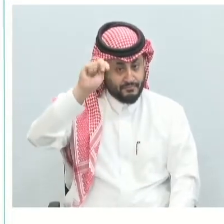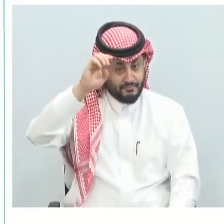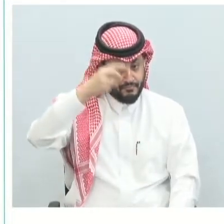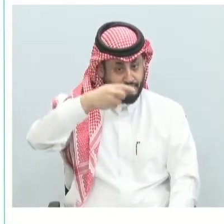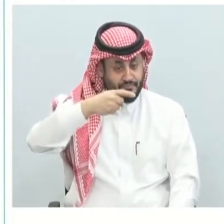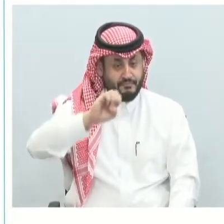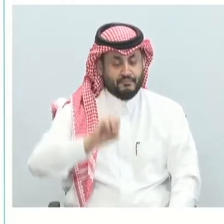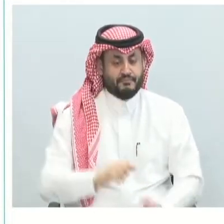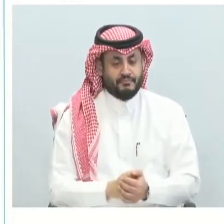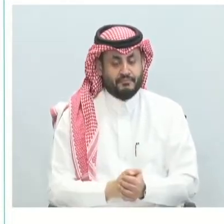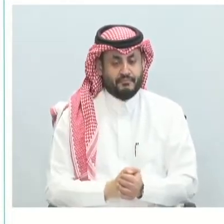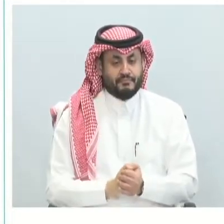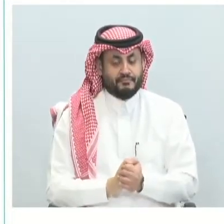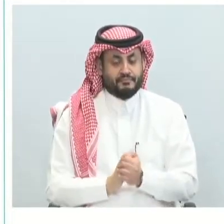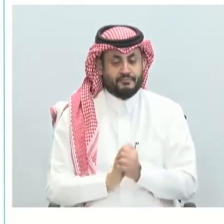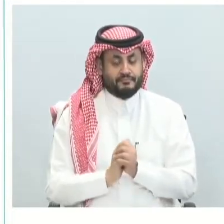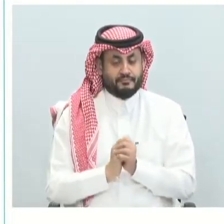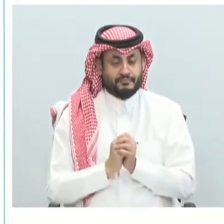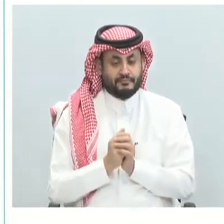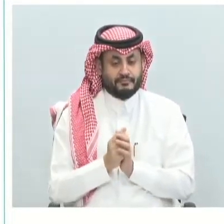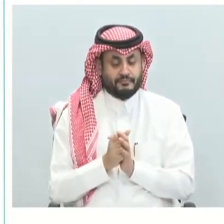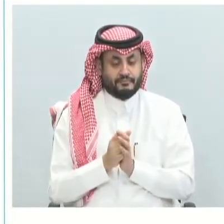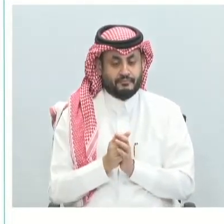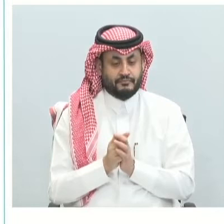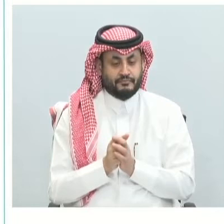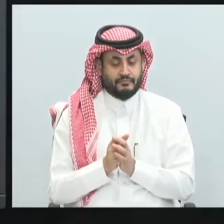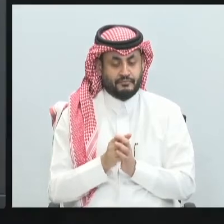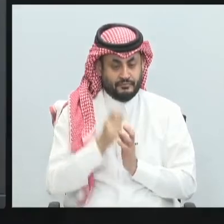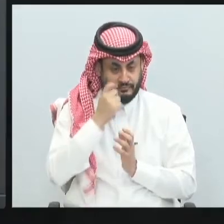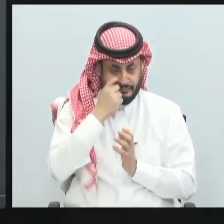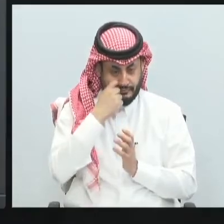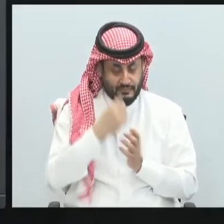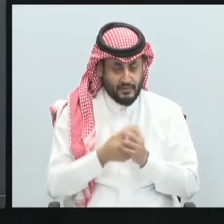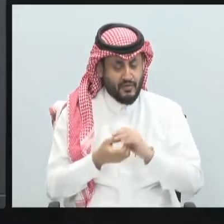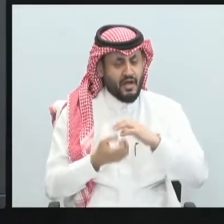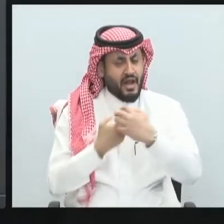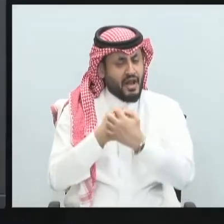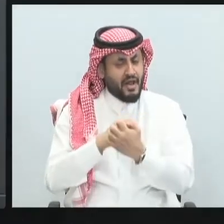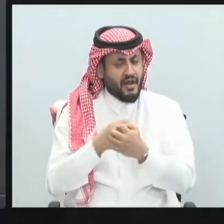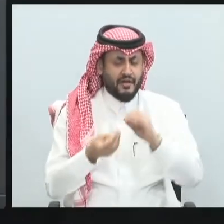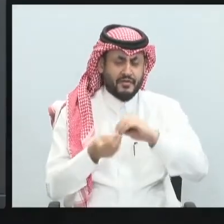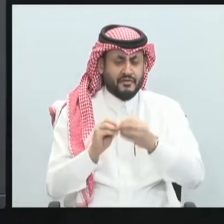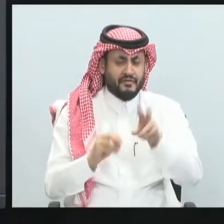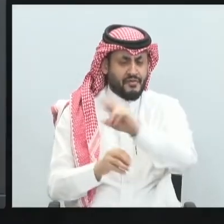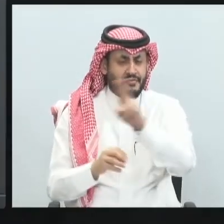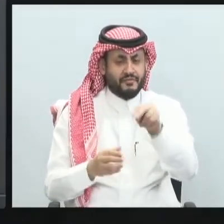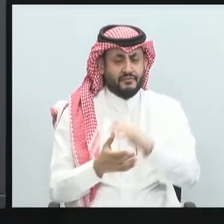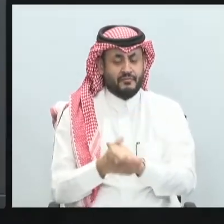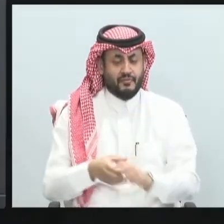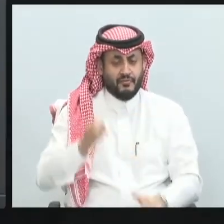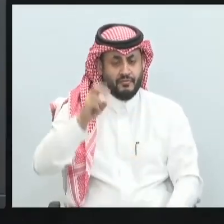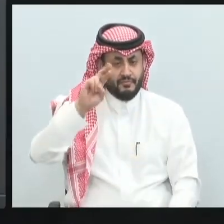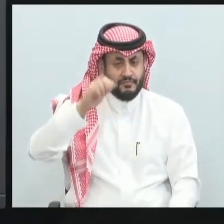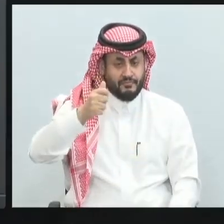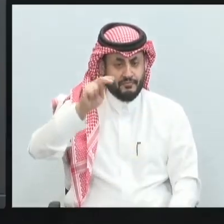Yes, we have orange. So this is orange, and the color also is orange. Okay, so we